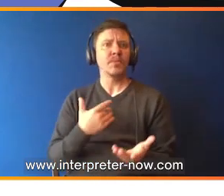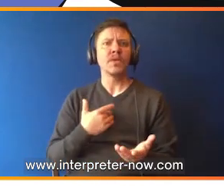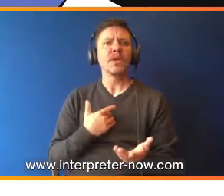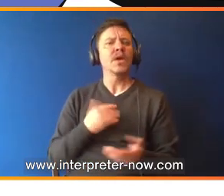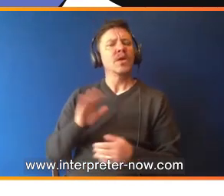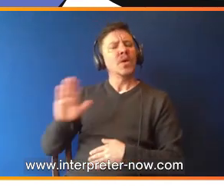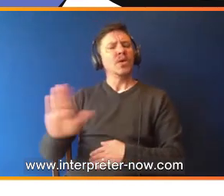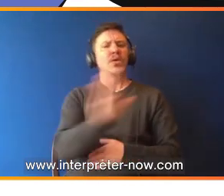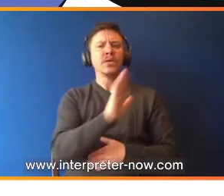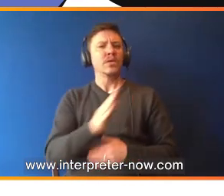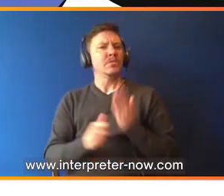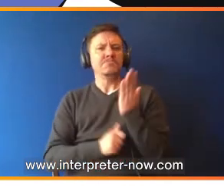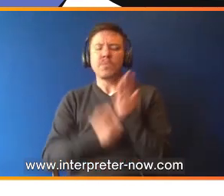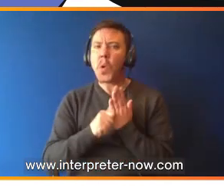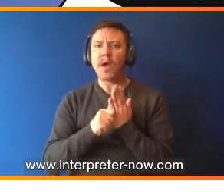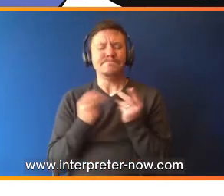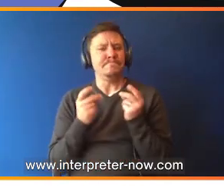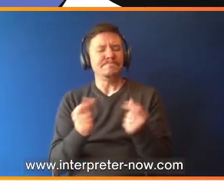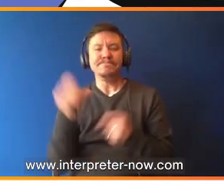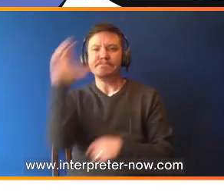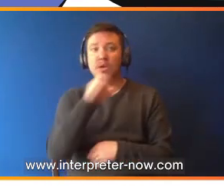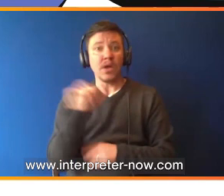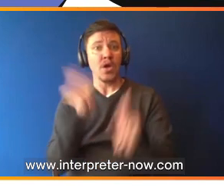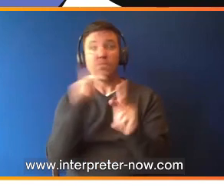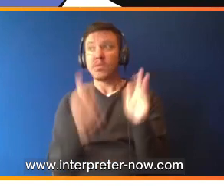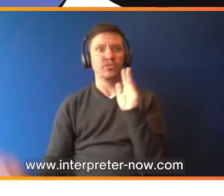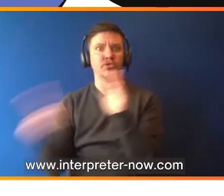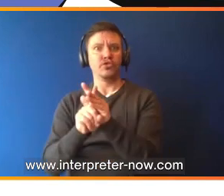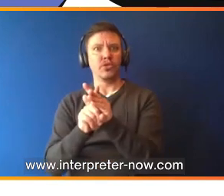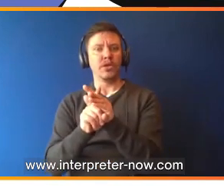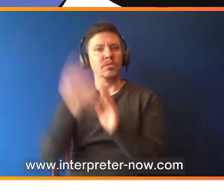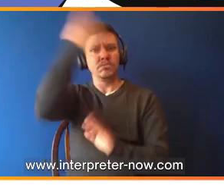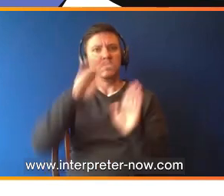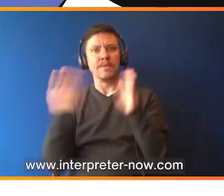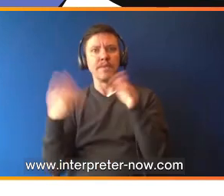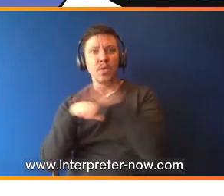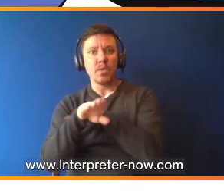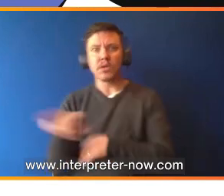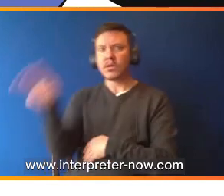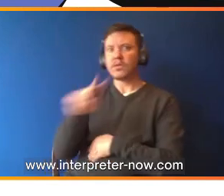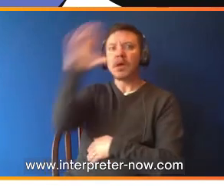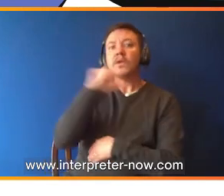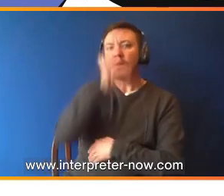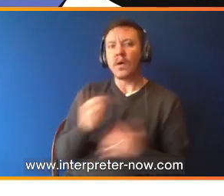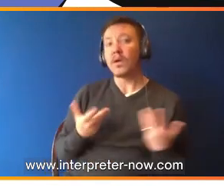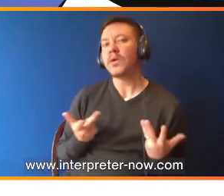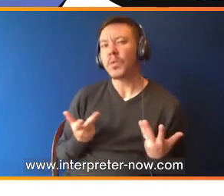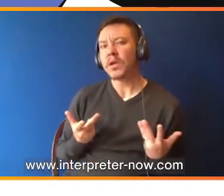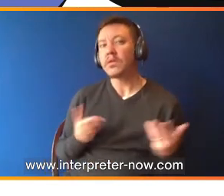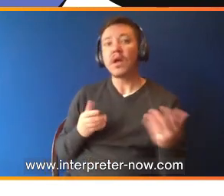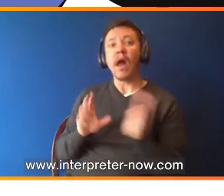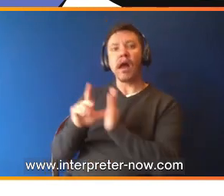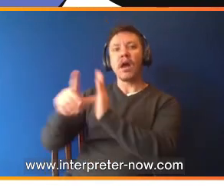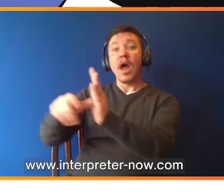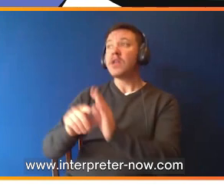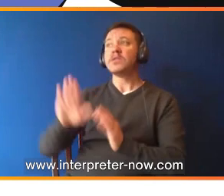others. And what I like to do as well is just kind of ask folks like, what were your immediate assumptions, even just when the people showed up in